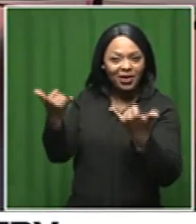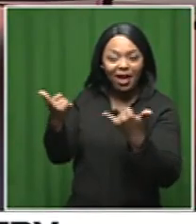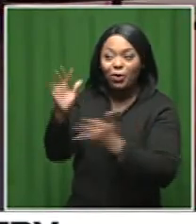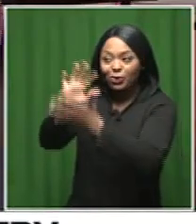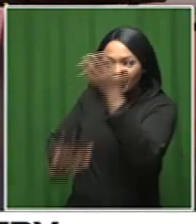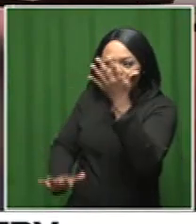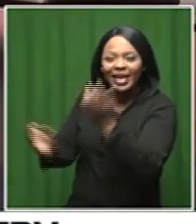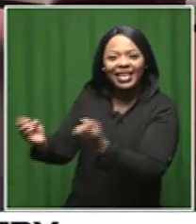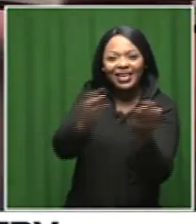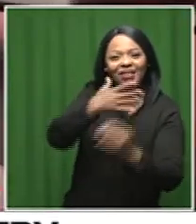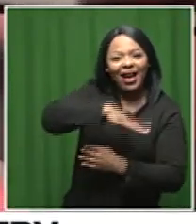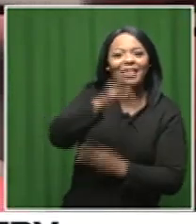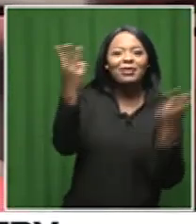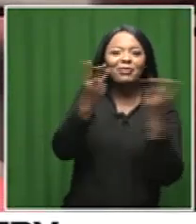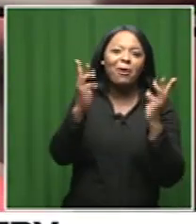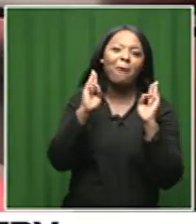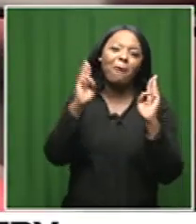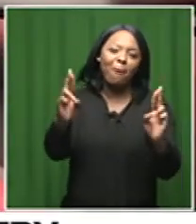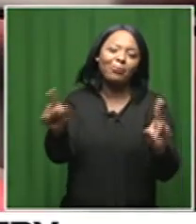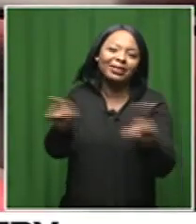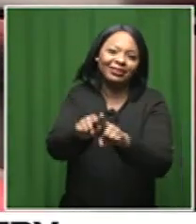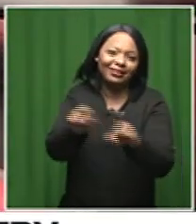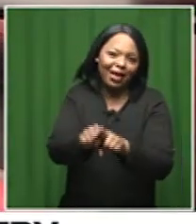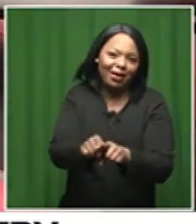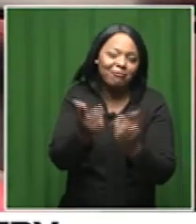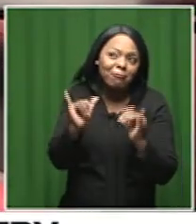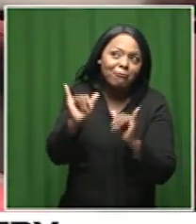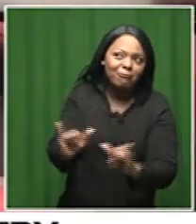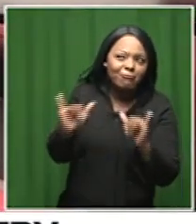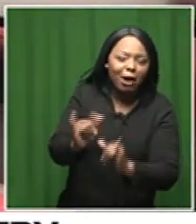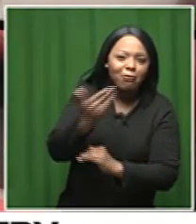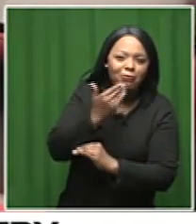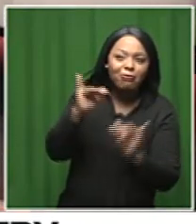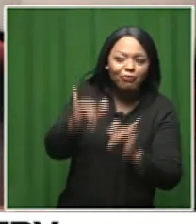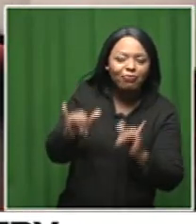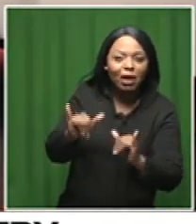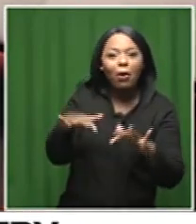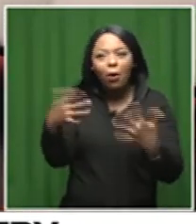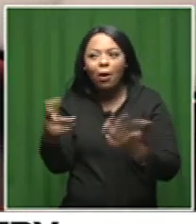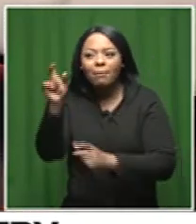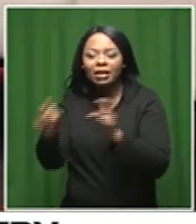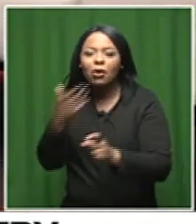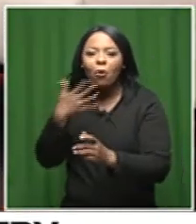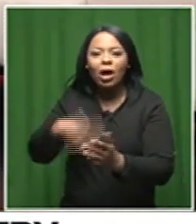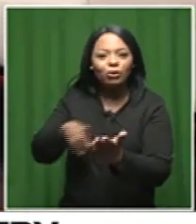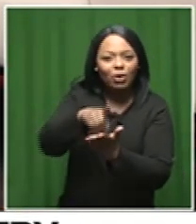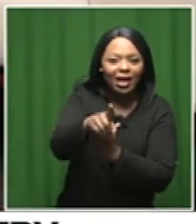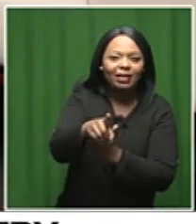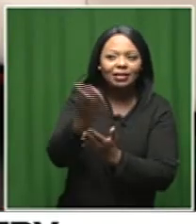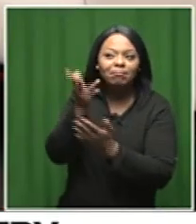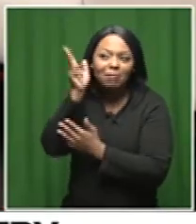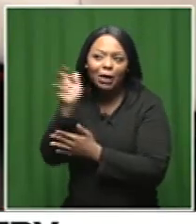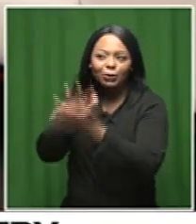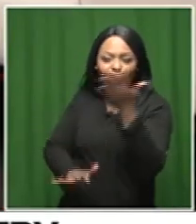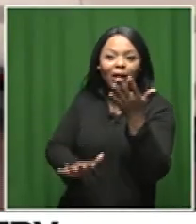not just the recipients that could potentially receive these transplants, but for those that would like to donate or are inspired today to donate. Thank you so much for